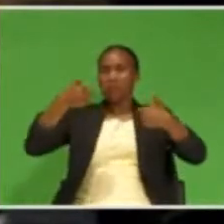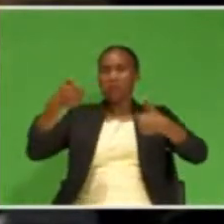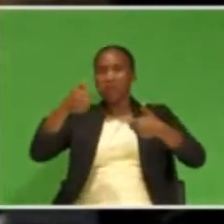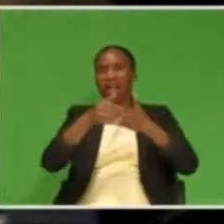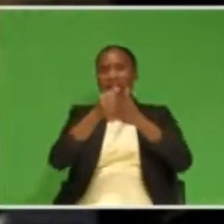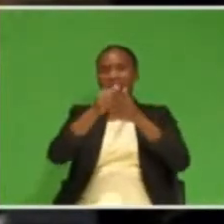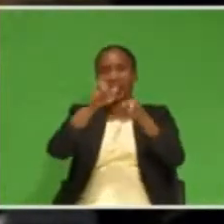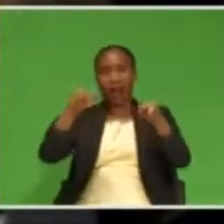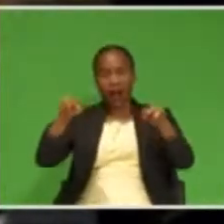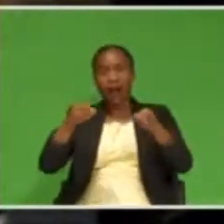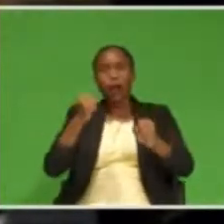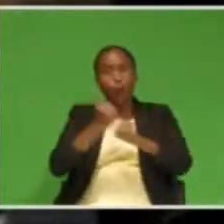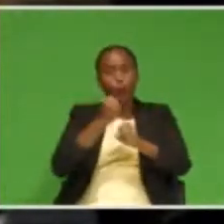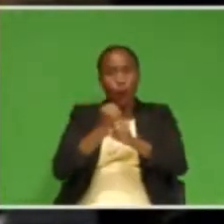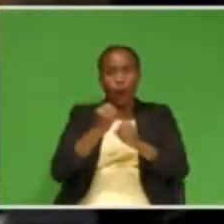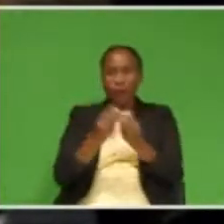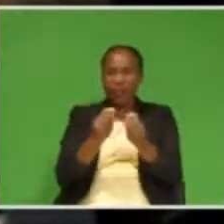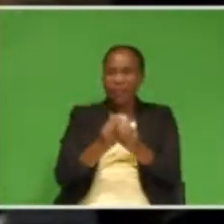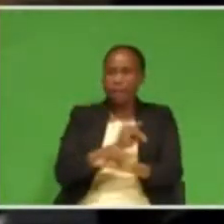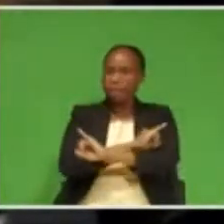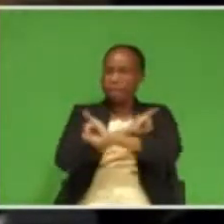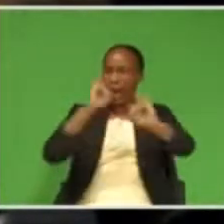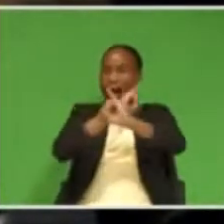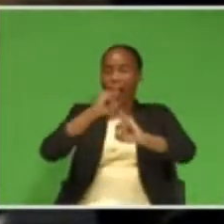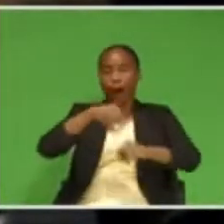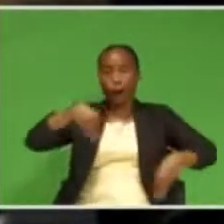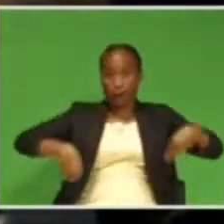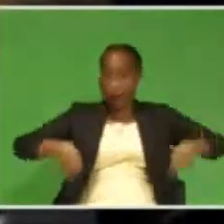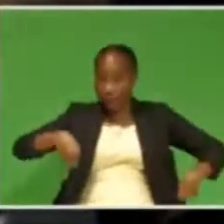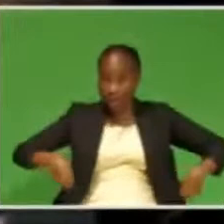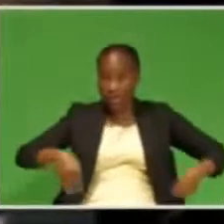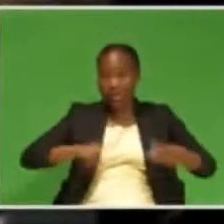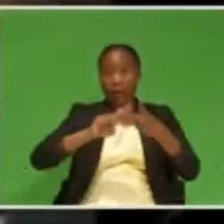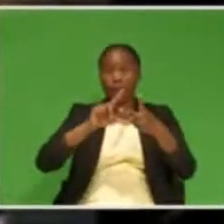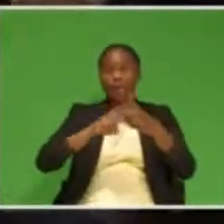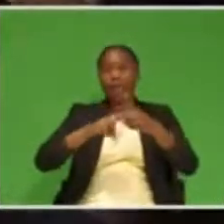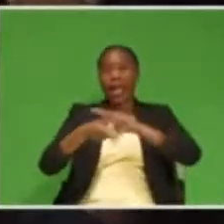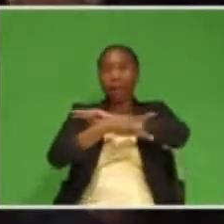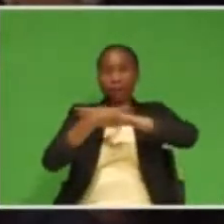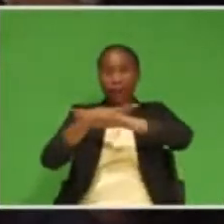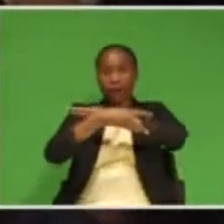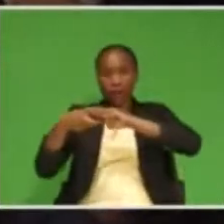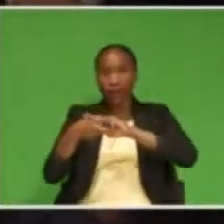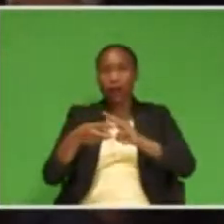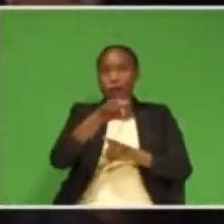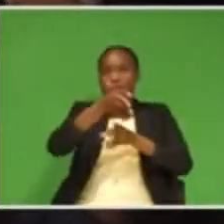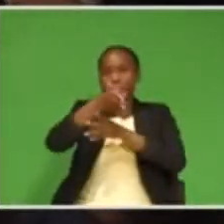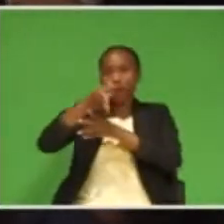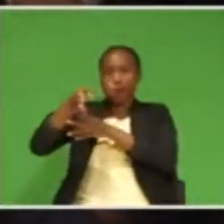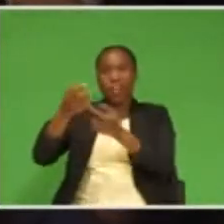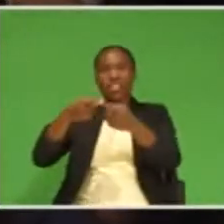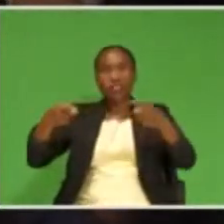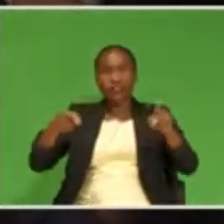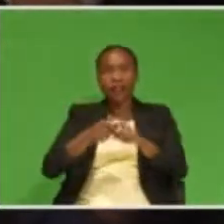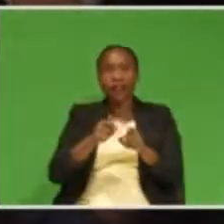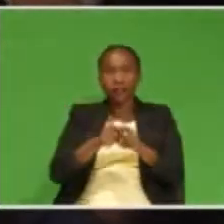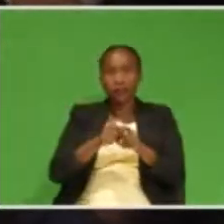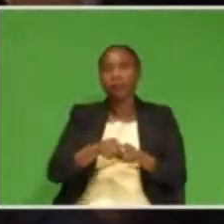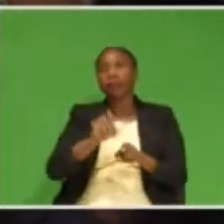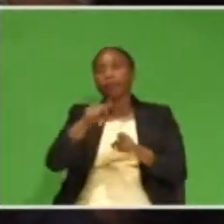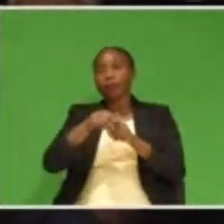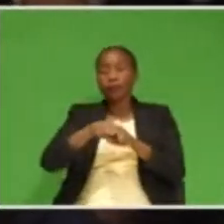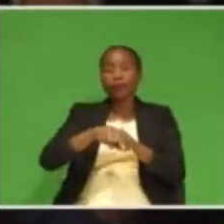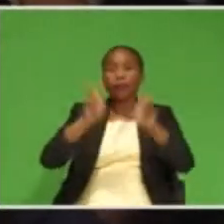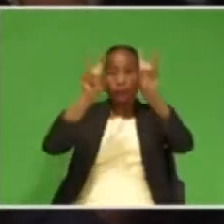the pervasive corruption and theft at several power stations that has contributed to the